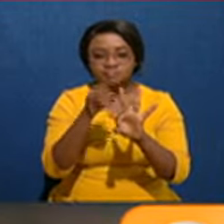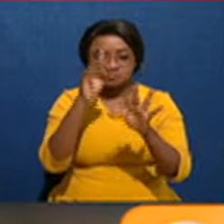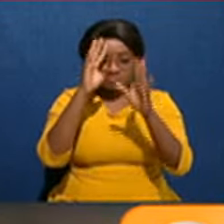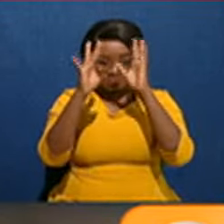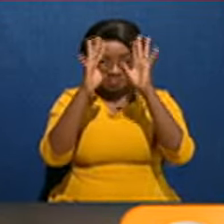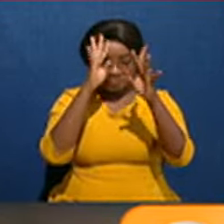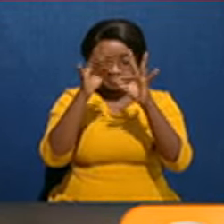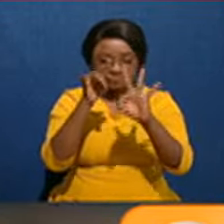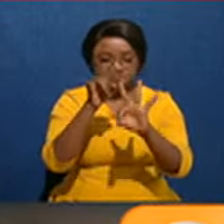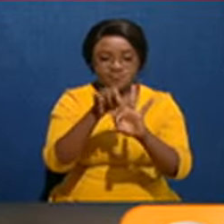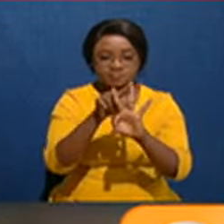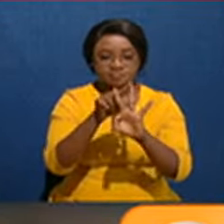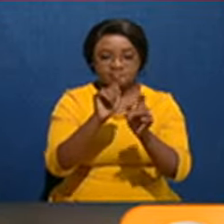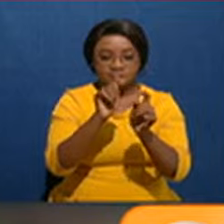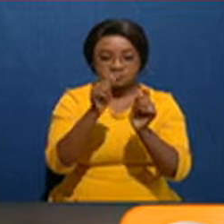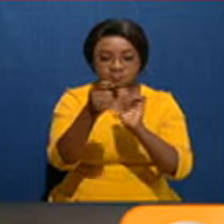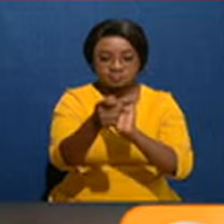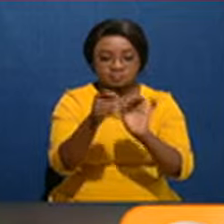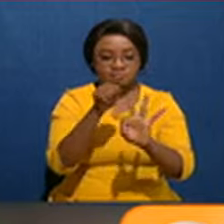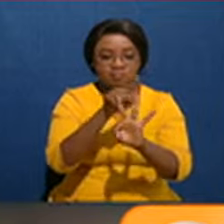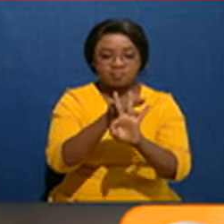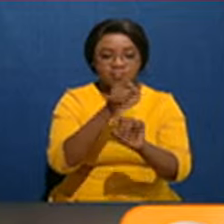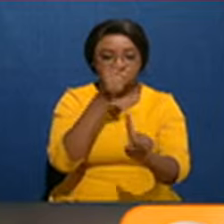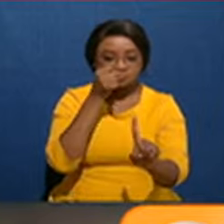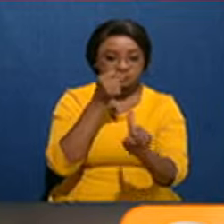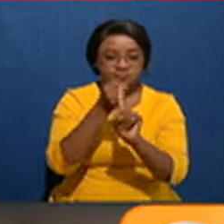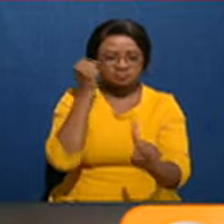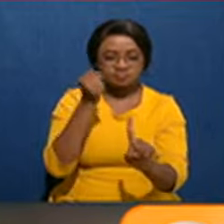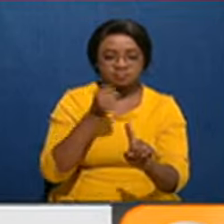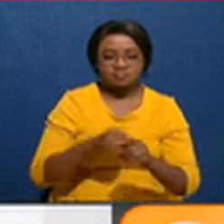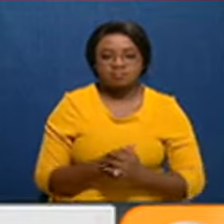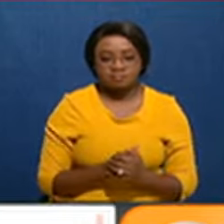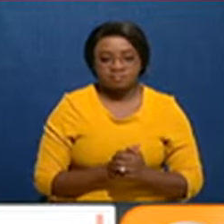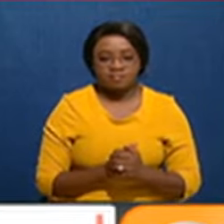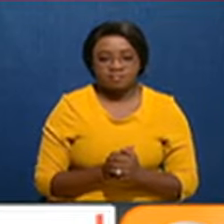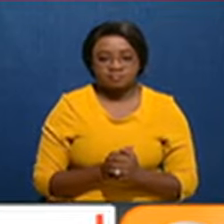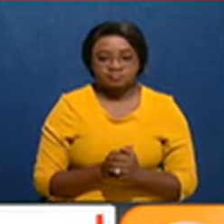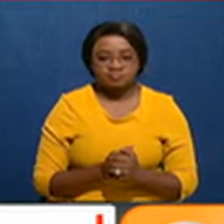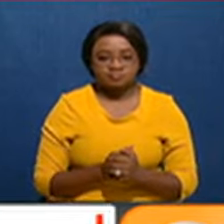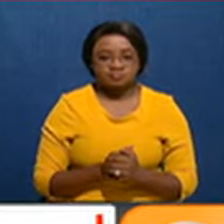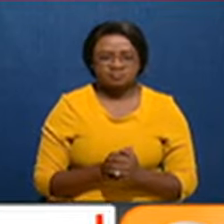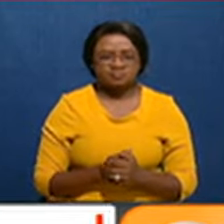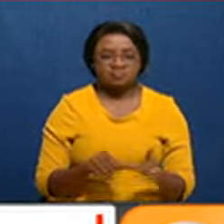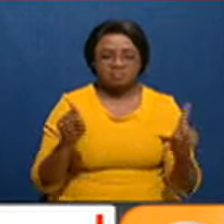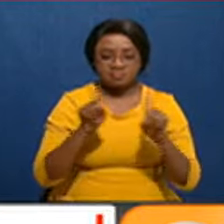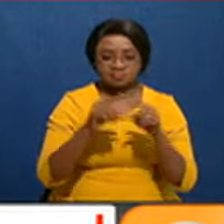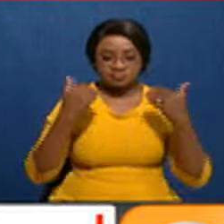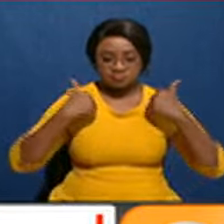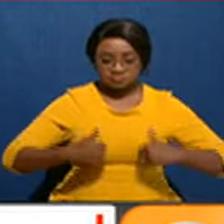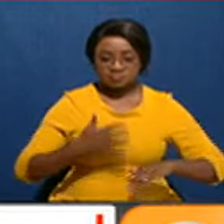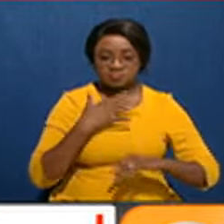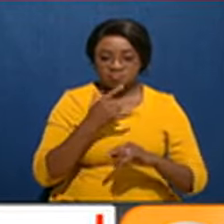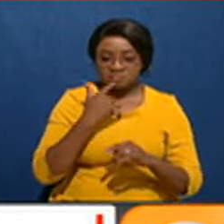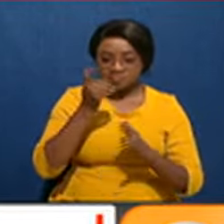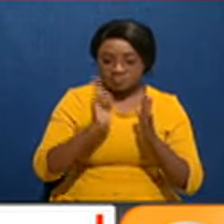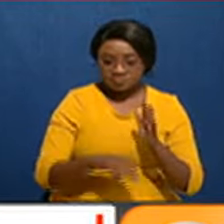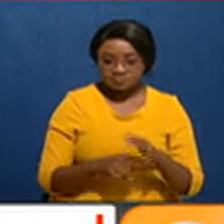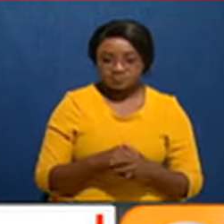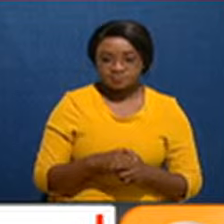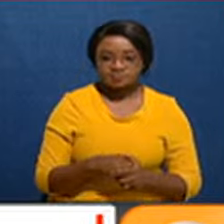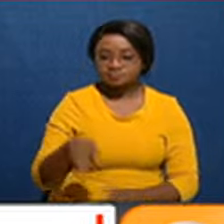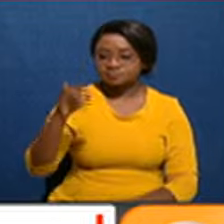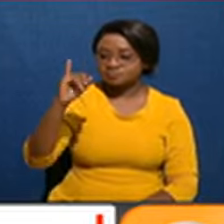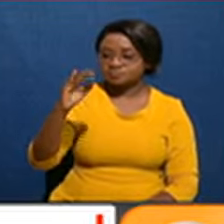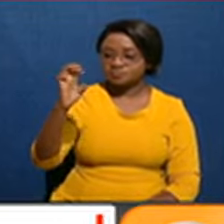innovation, transformation, and impact. I want to say that I want to set IEK as